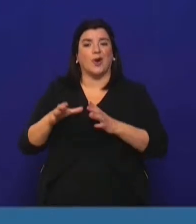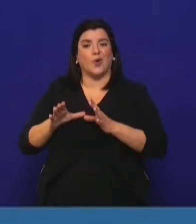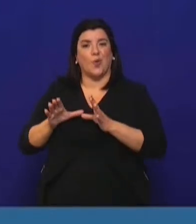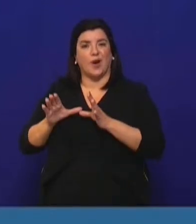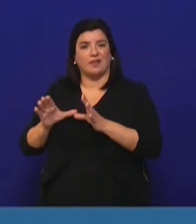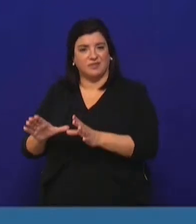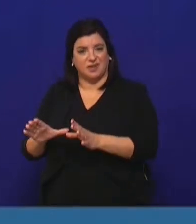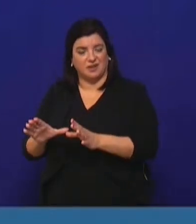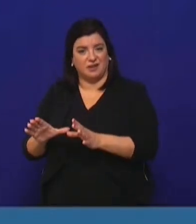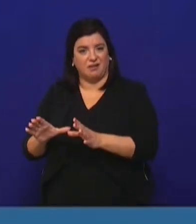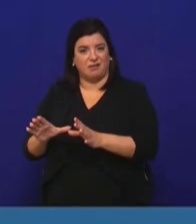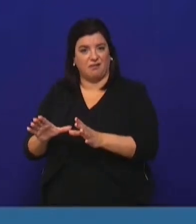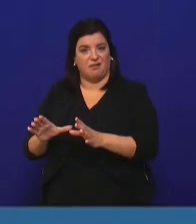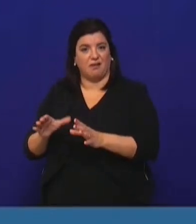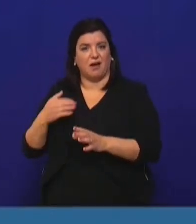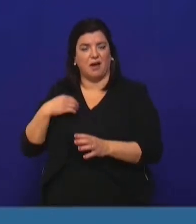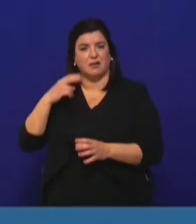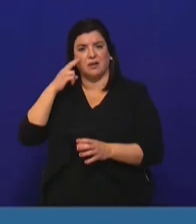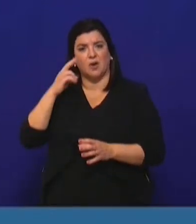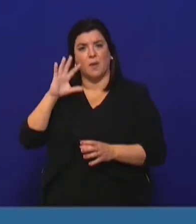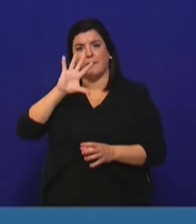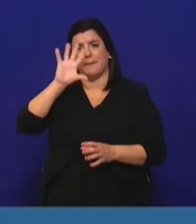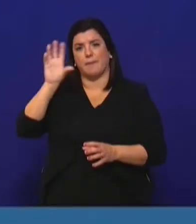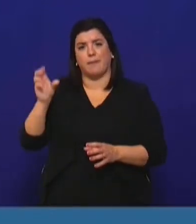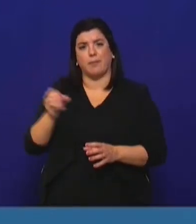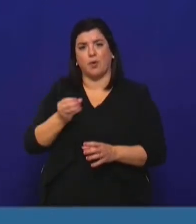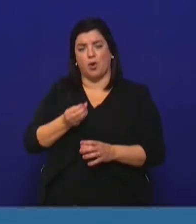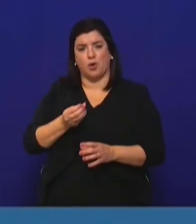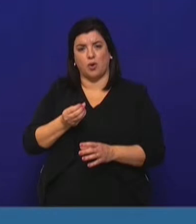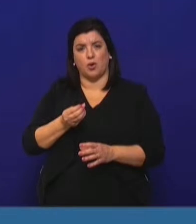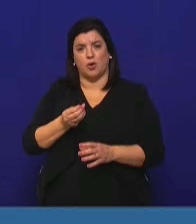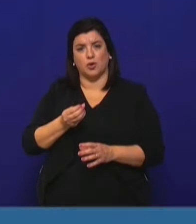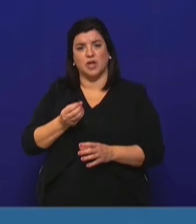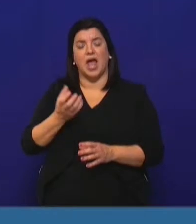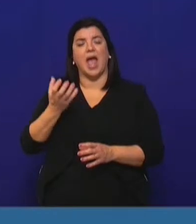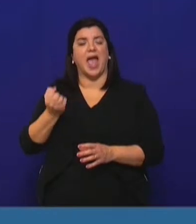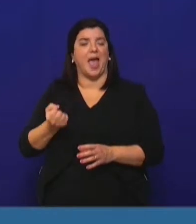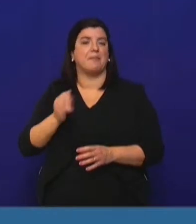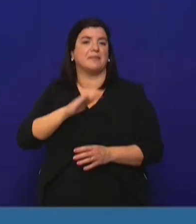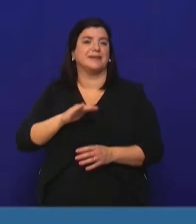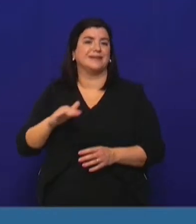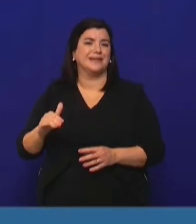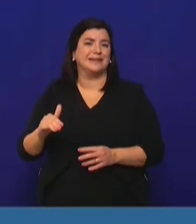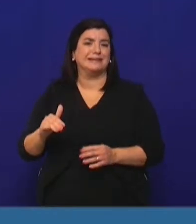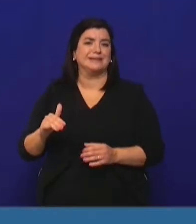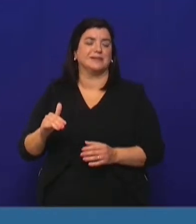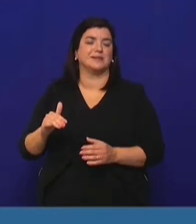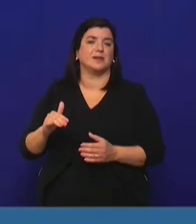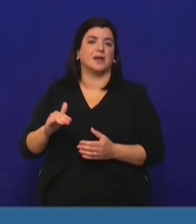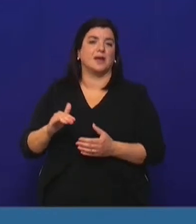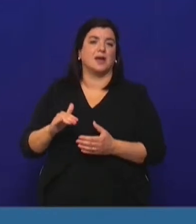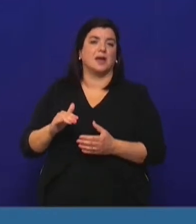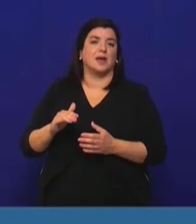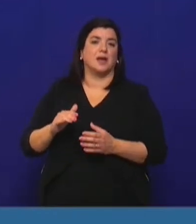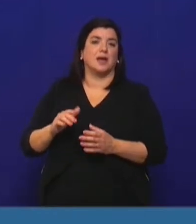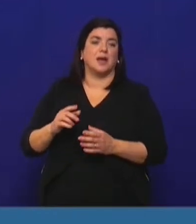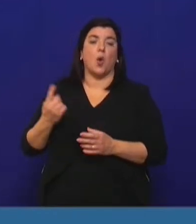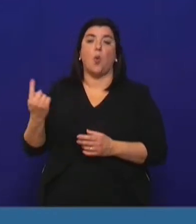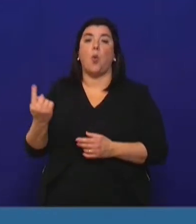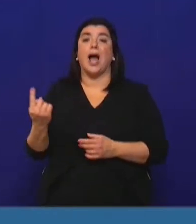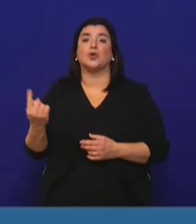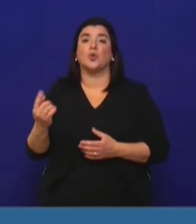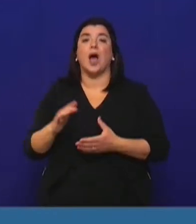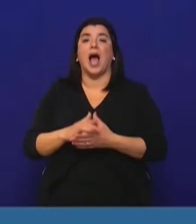bħalissa nħarsu lejn it-total ta' każijiet li għandna li jinkludu kemm dawk in-nies li huma qegħdin f'izolazzjoni minħabba li kienu